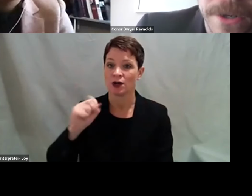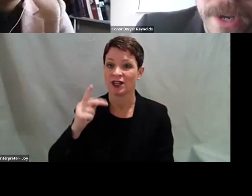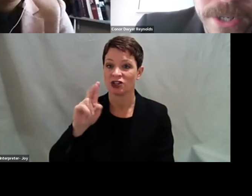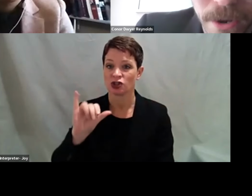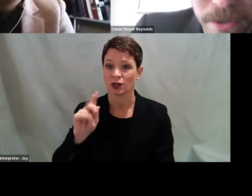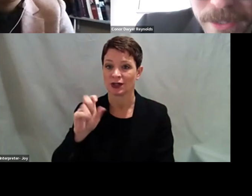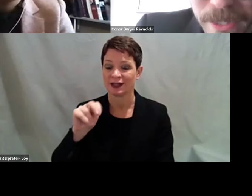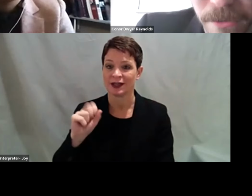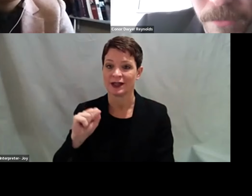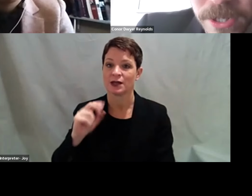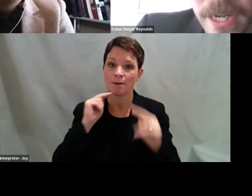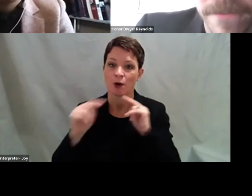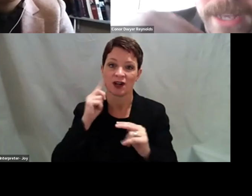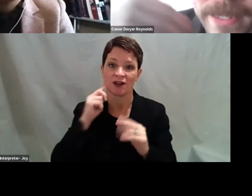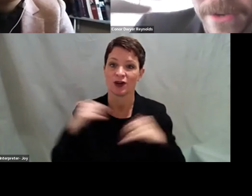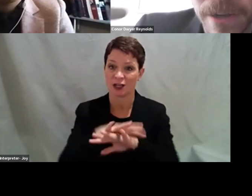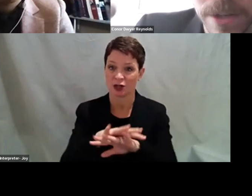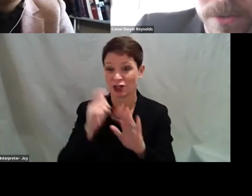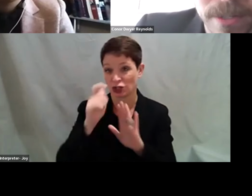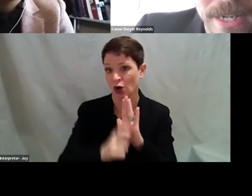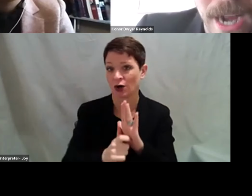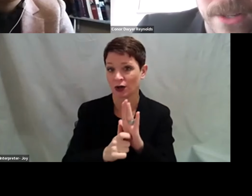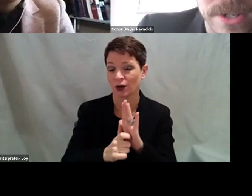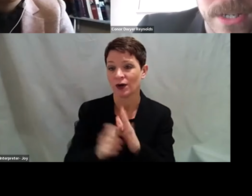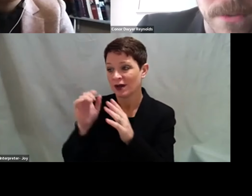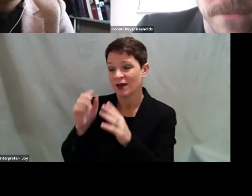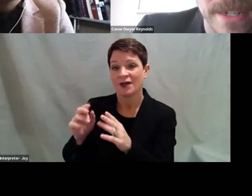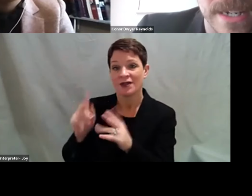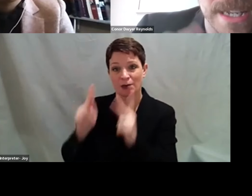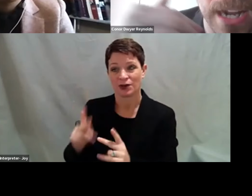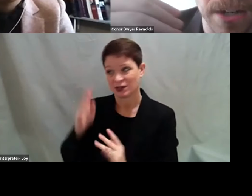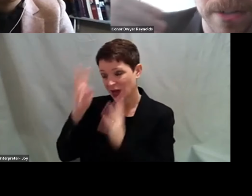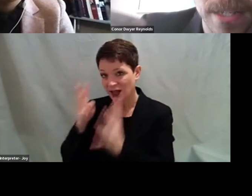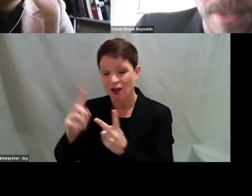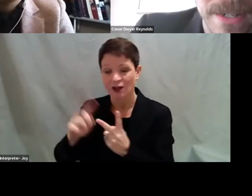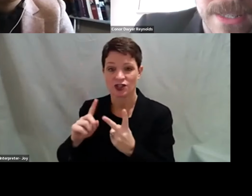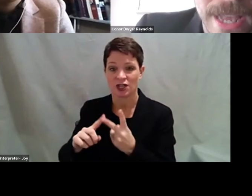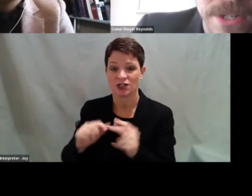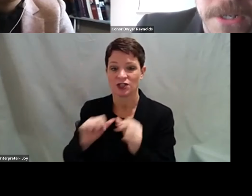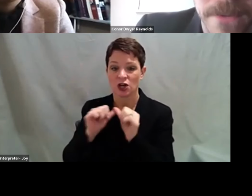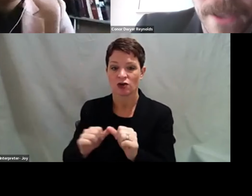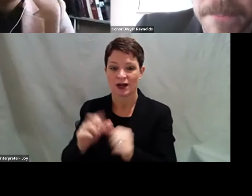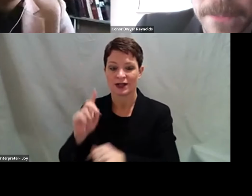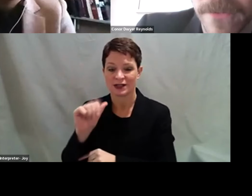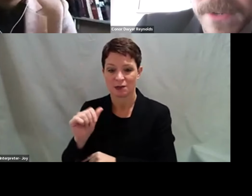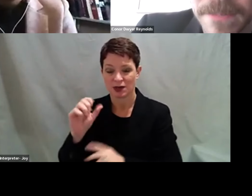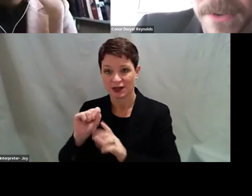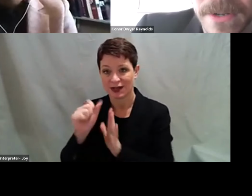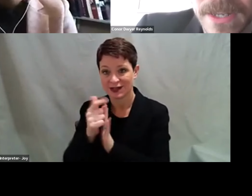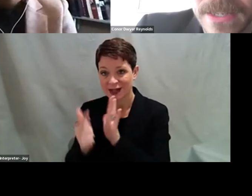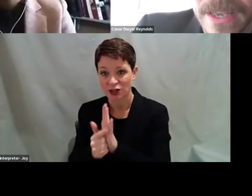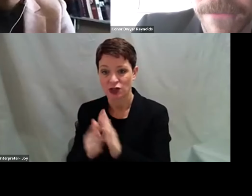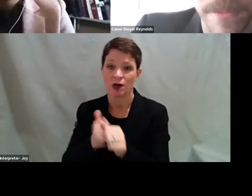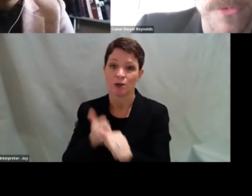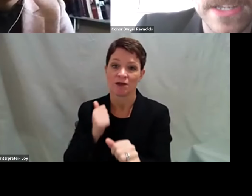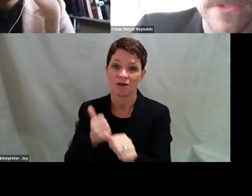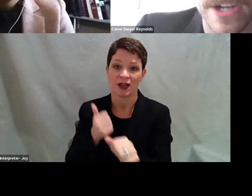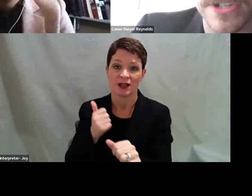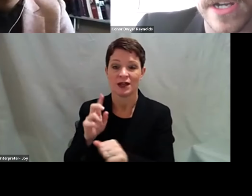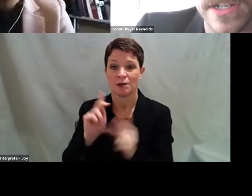Bargaining for Integration article here, which identifies how individualist ideologies reflected in canonical disability statutes prevent people from disabilities